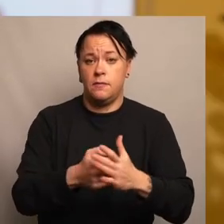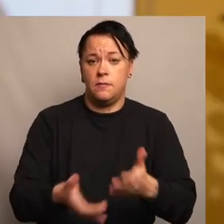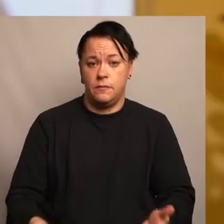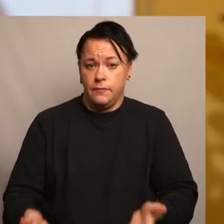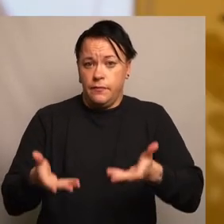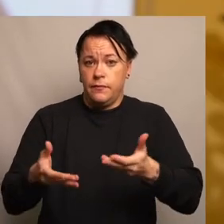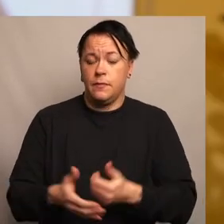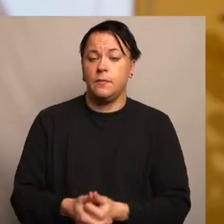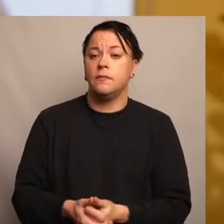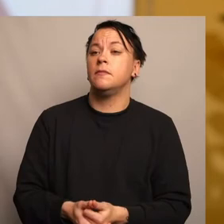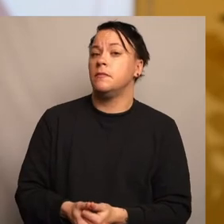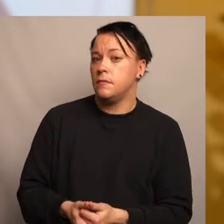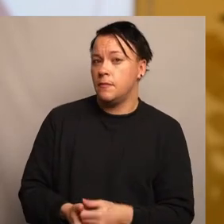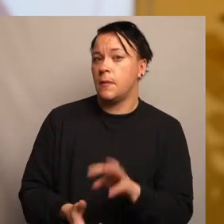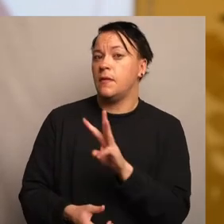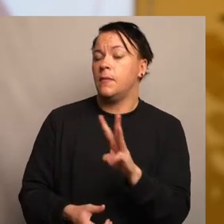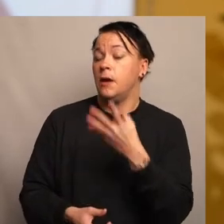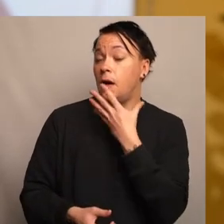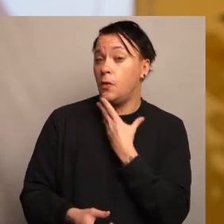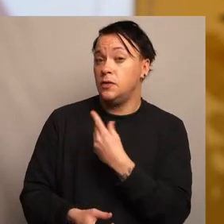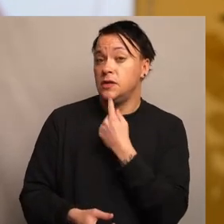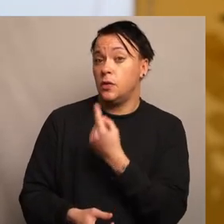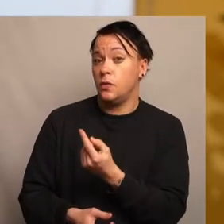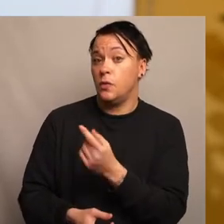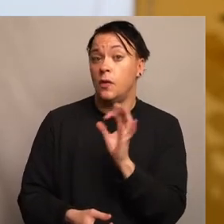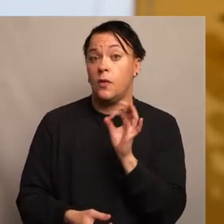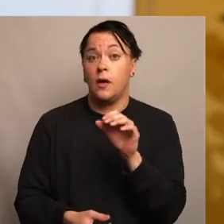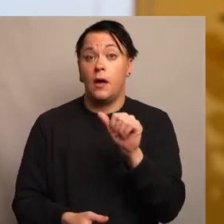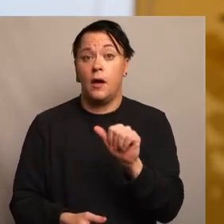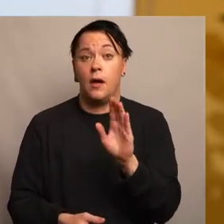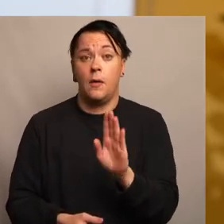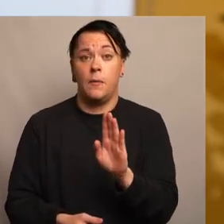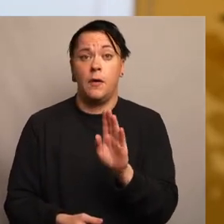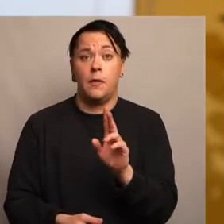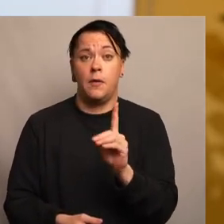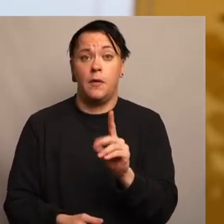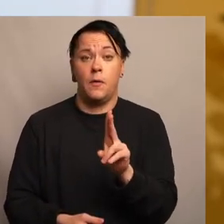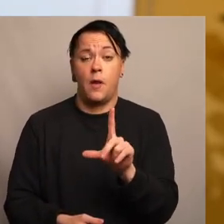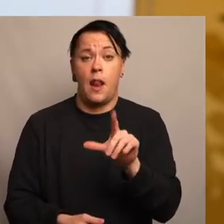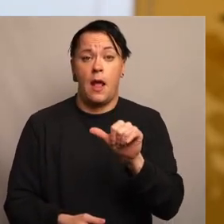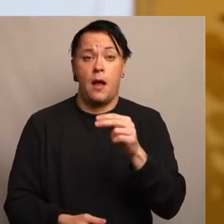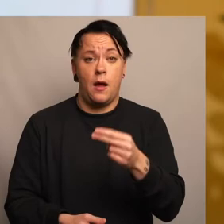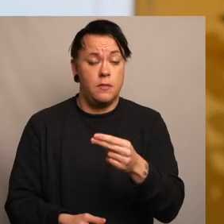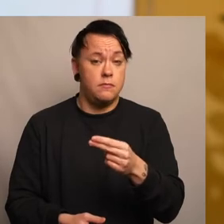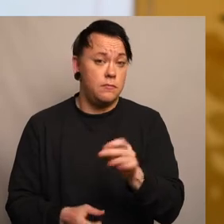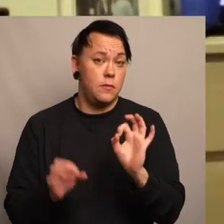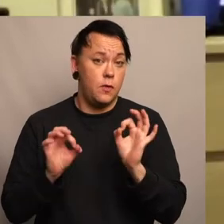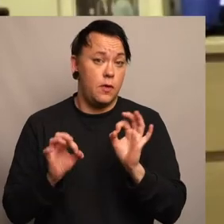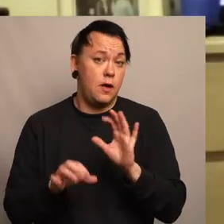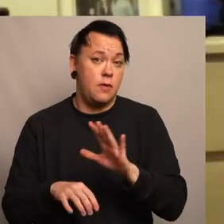So beautifully said. How about you, Abdullah? How you deal with healing and how you heal yourself? Yeah,